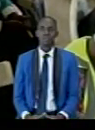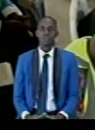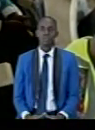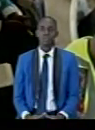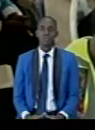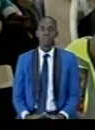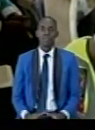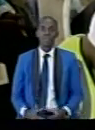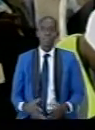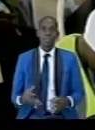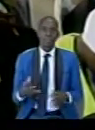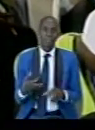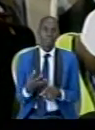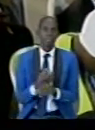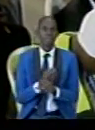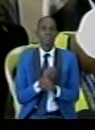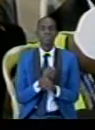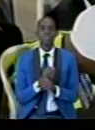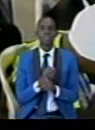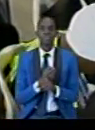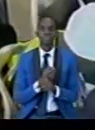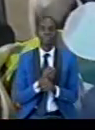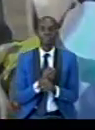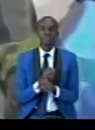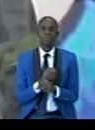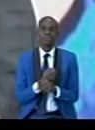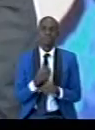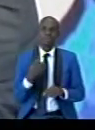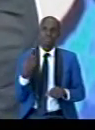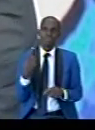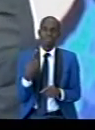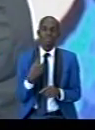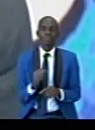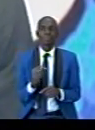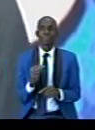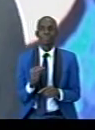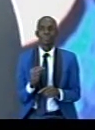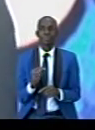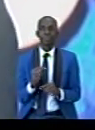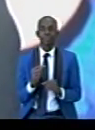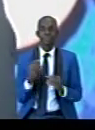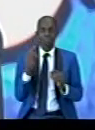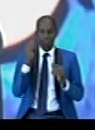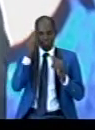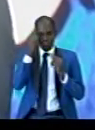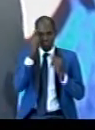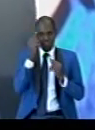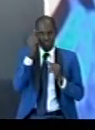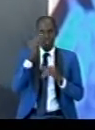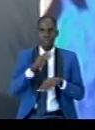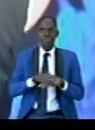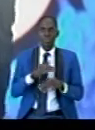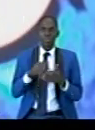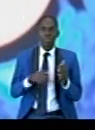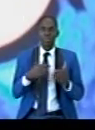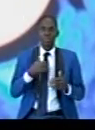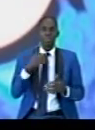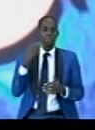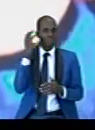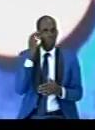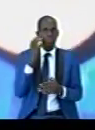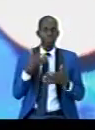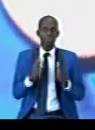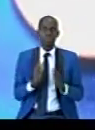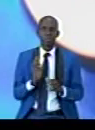take the sealer, take the pause, meditate on what you have heard. Let's